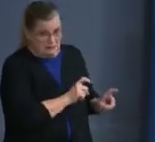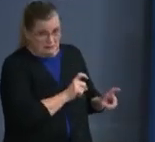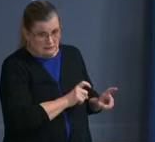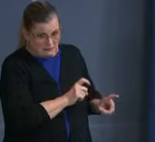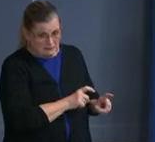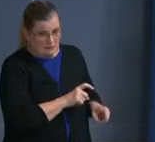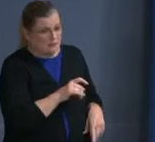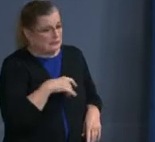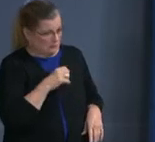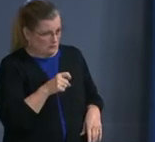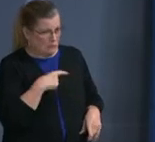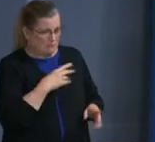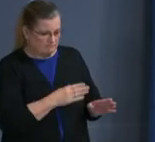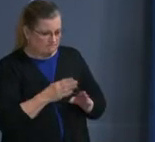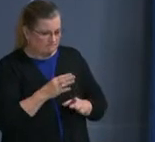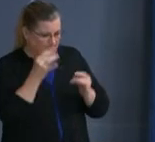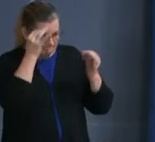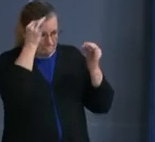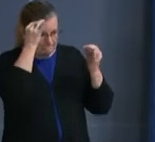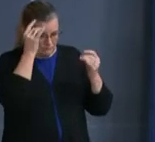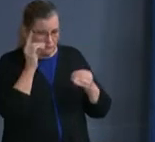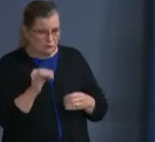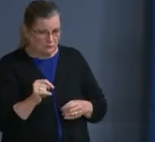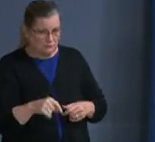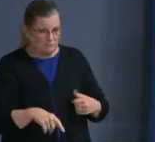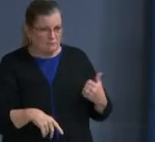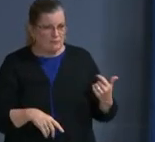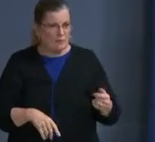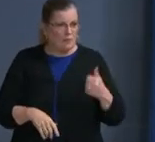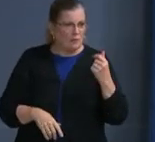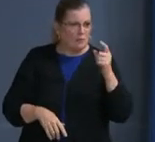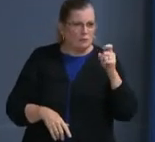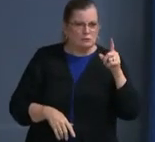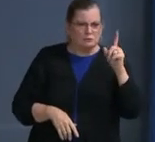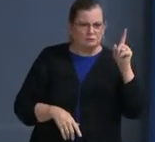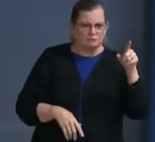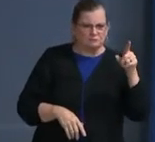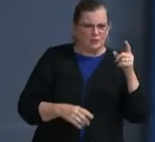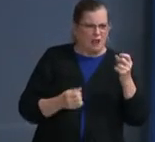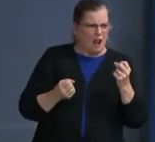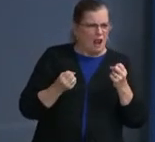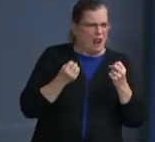yes. Yes? There's a lot of videos out there